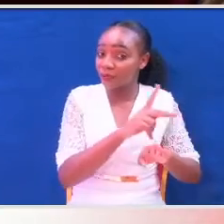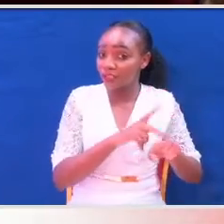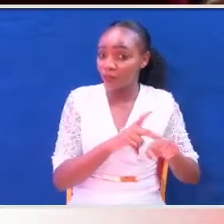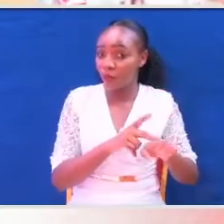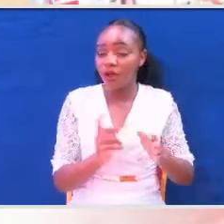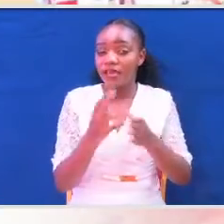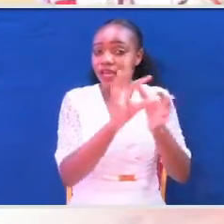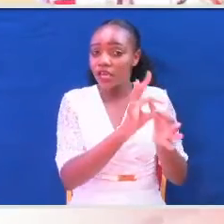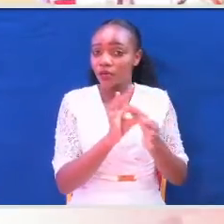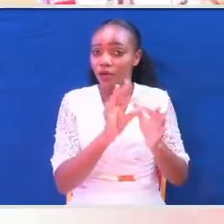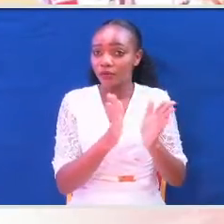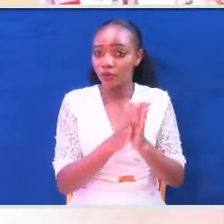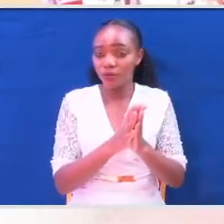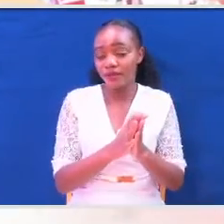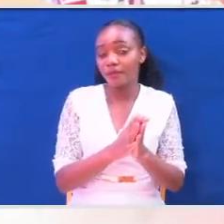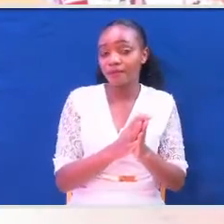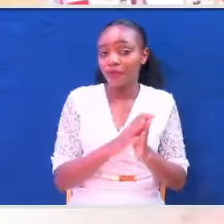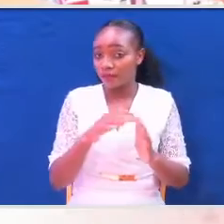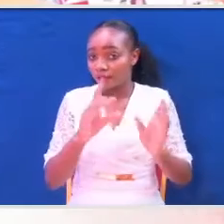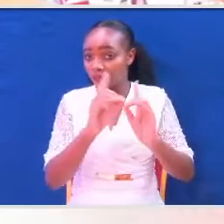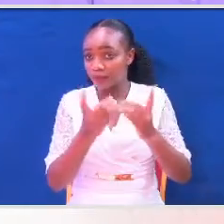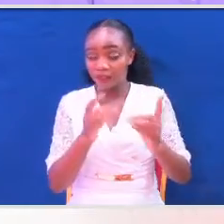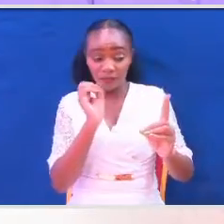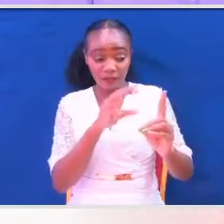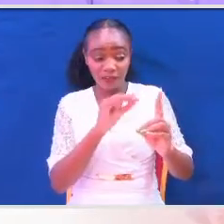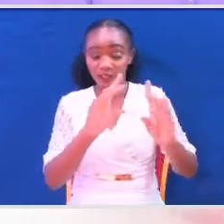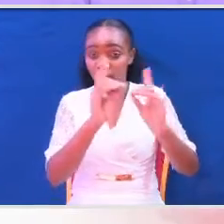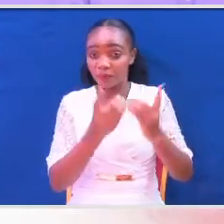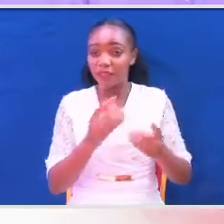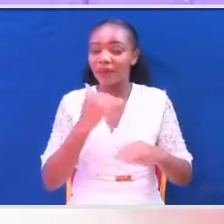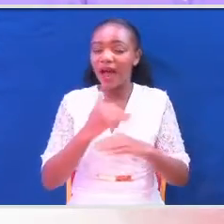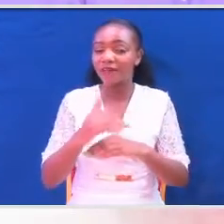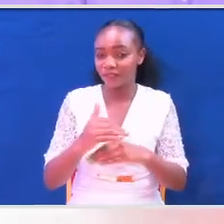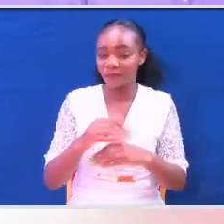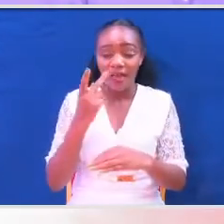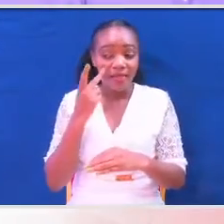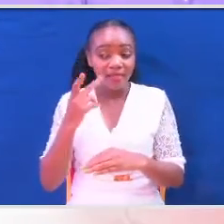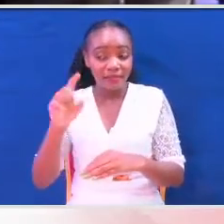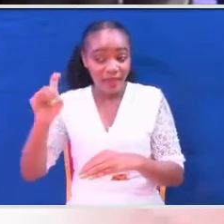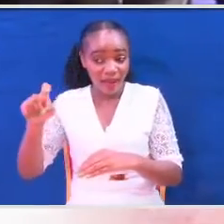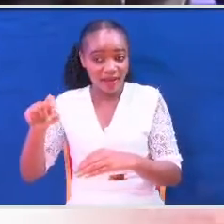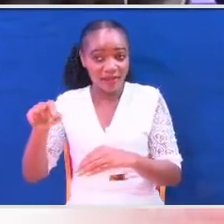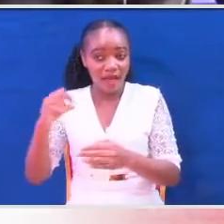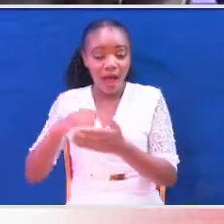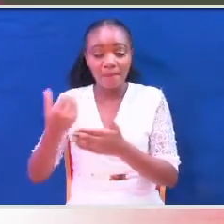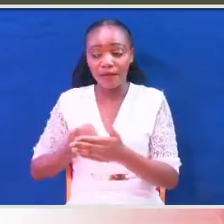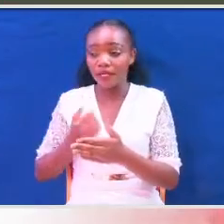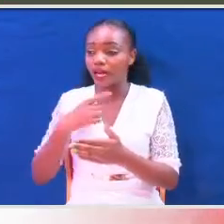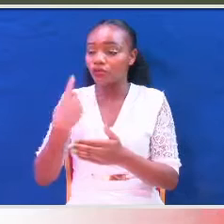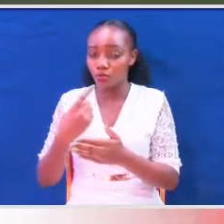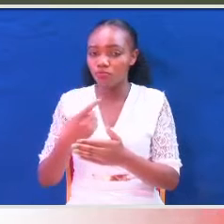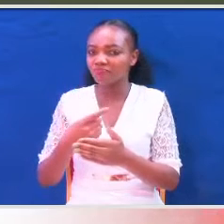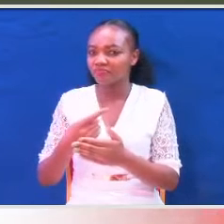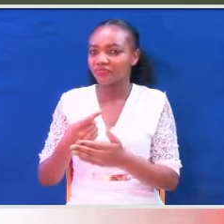in collaboration with the Guidance and Counseling Department. After a need arose among girls, some of whom were in dire need.